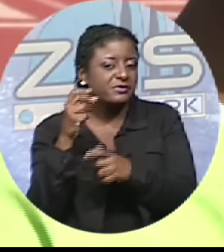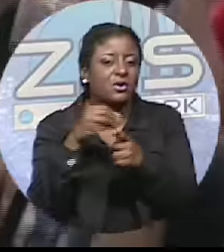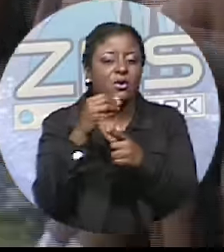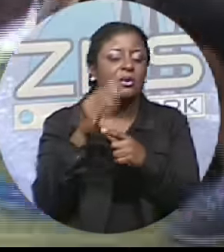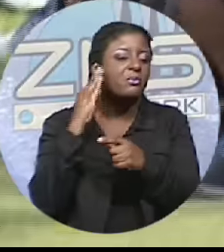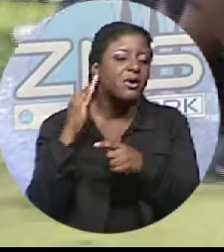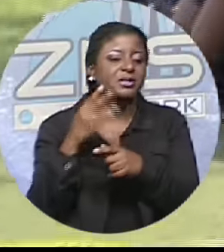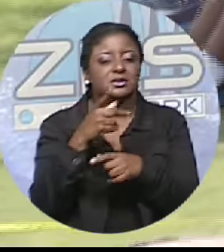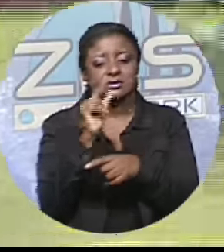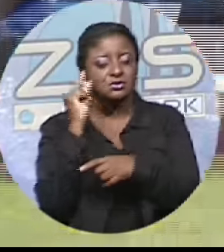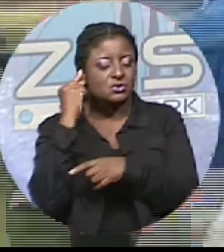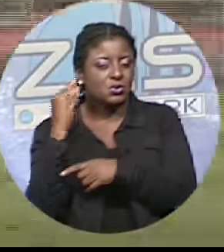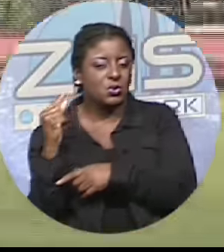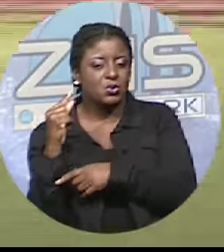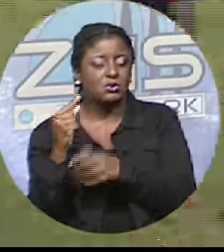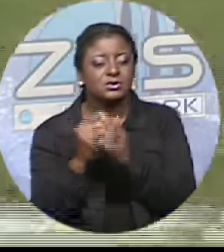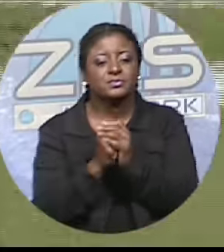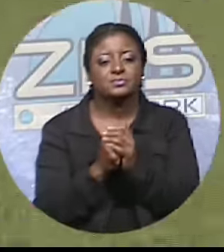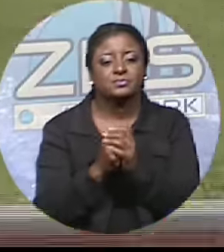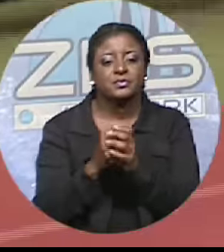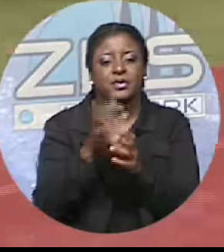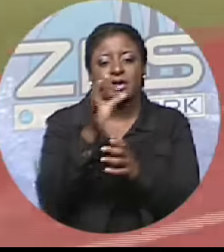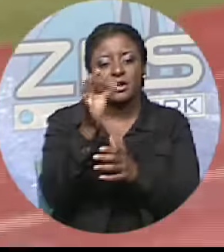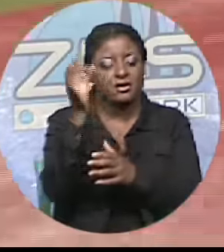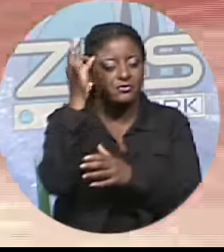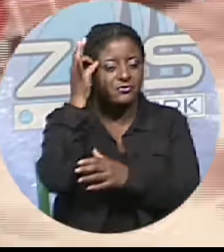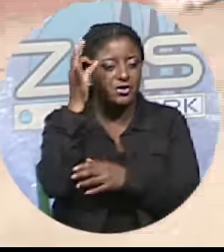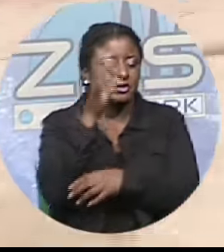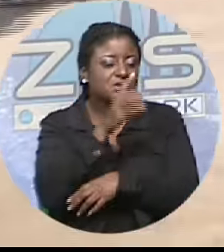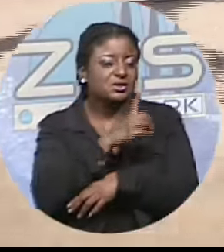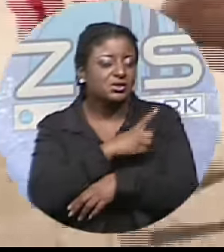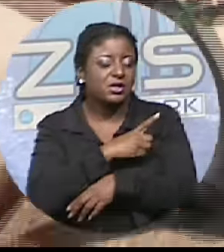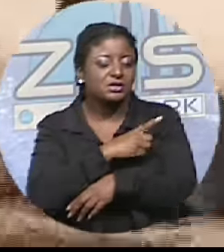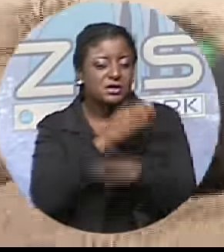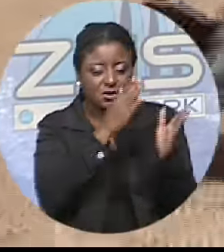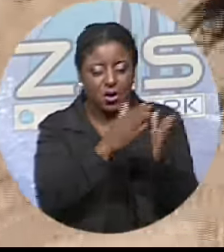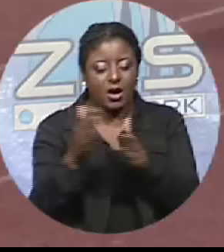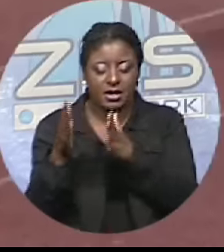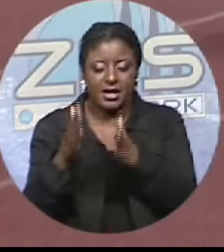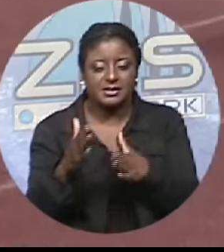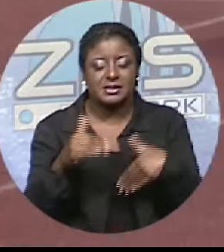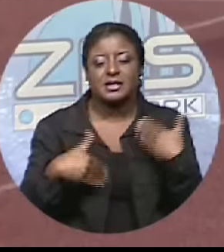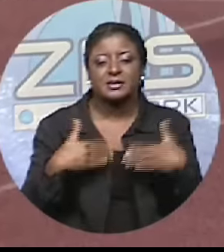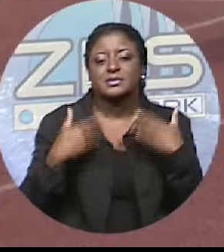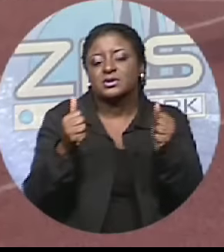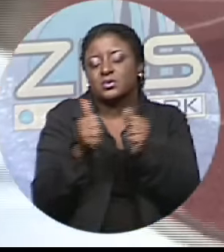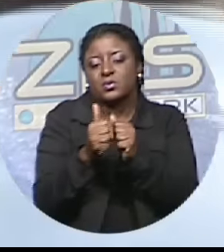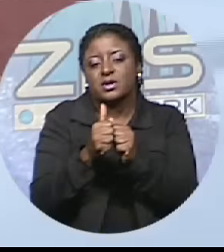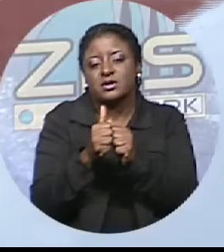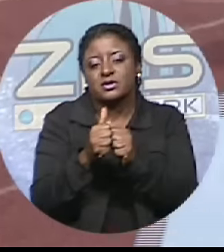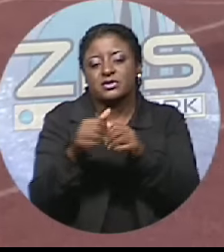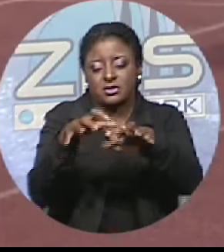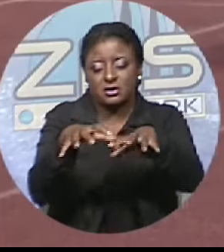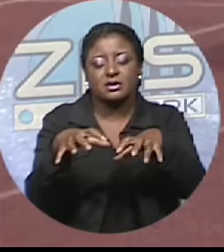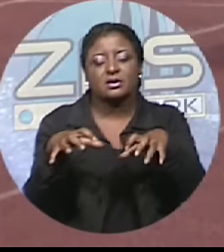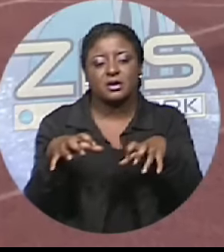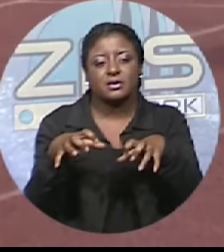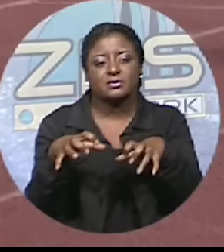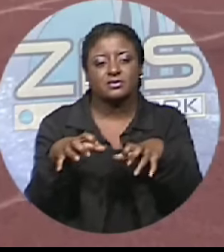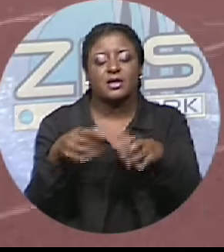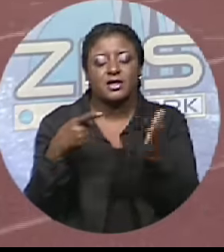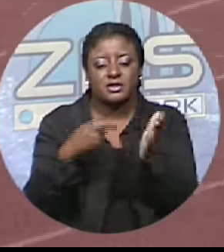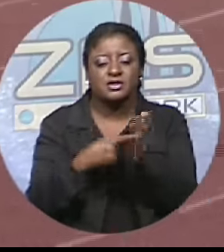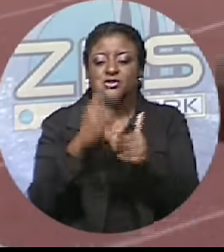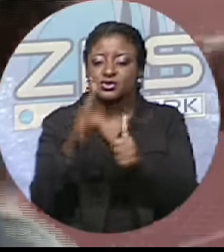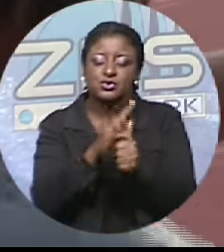Gold. Now for Foster Dossett, meet organizer. He was pleased with the turnout. Well, it's usually the first meet of the year.